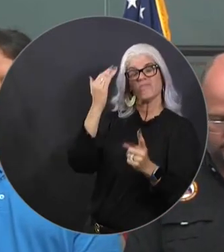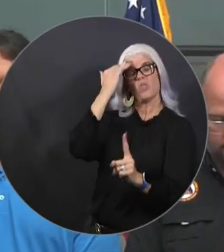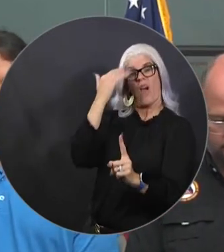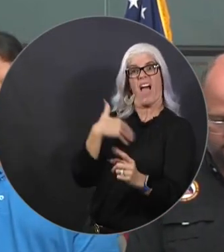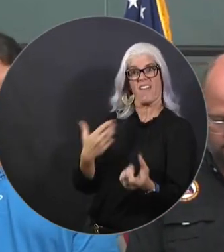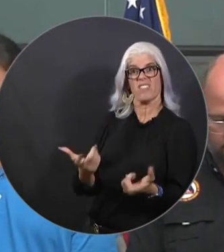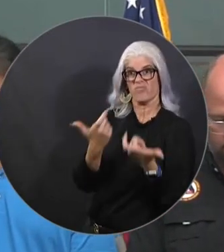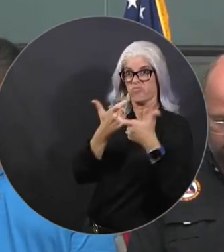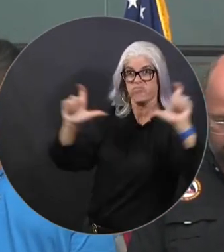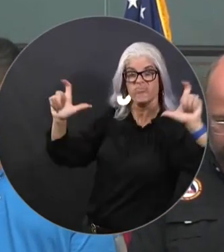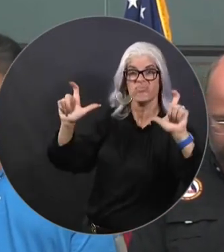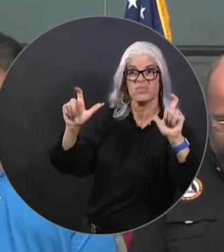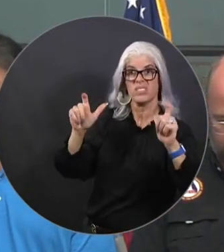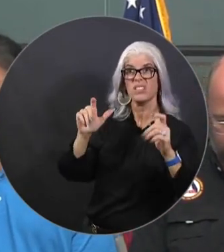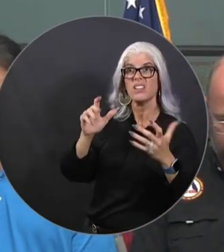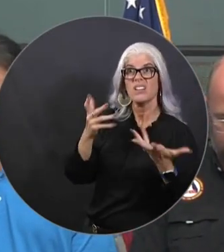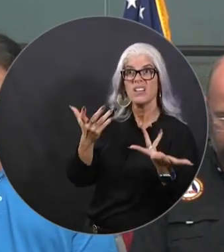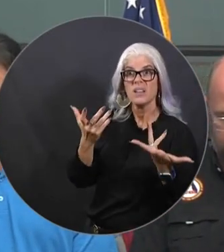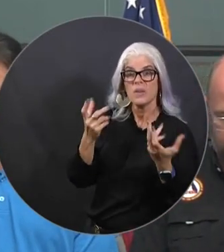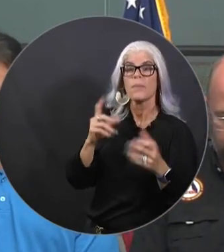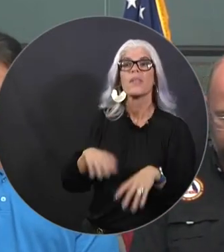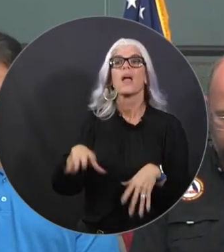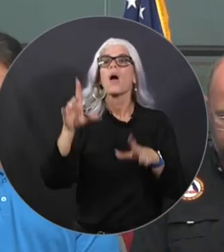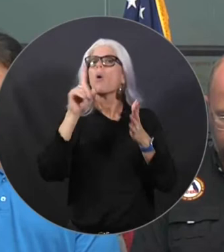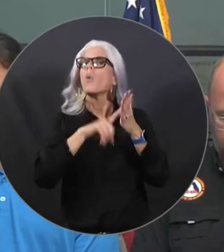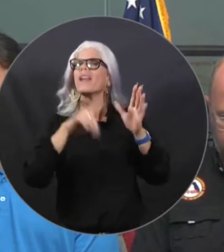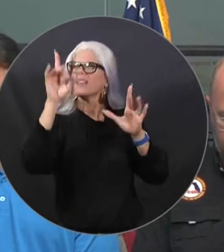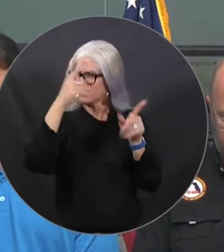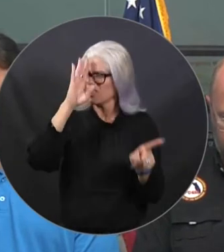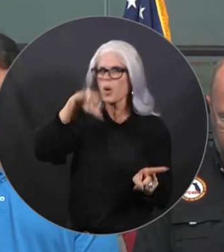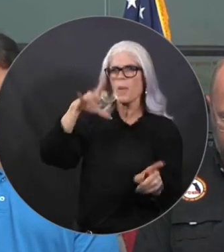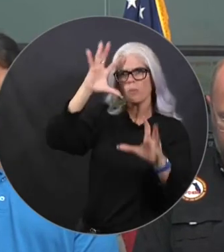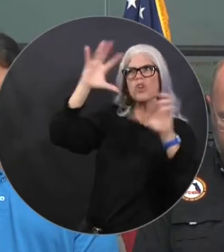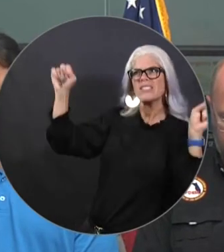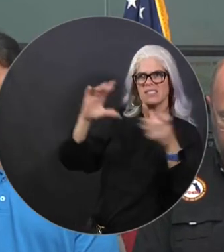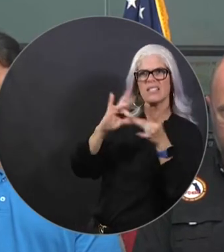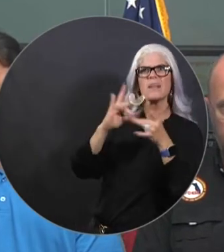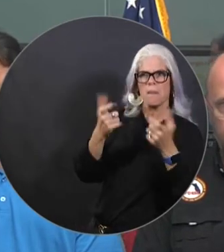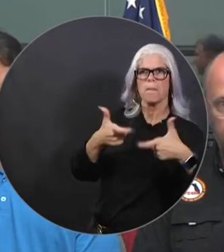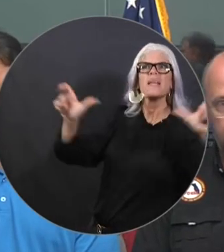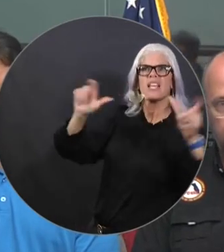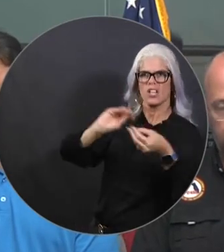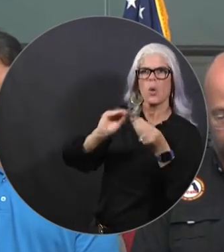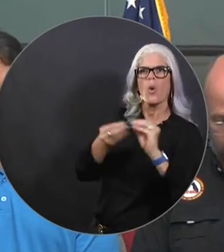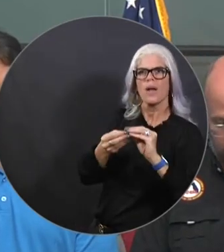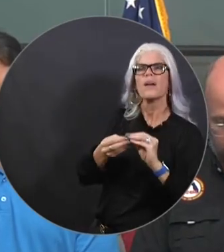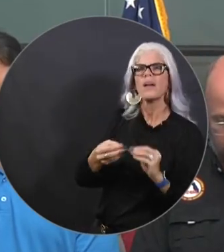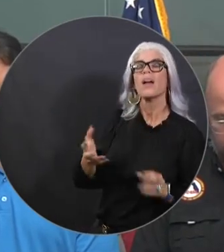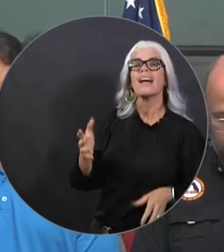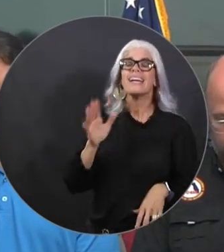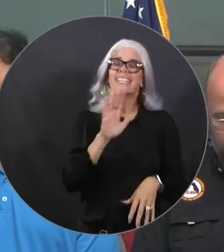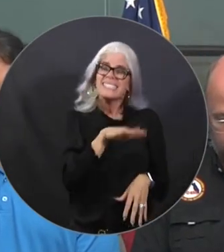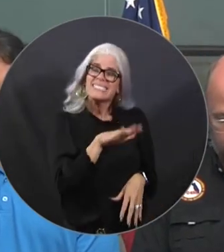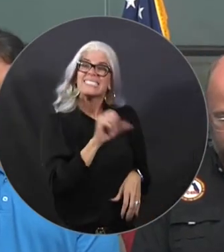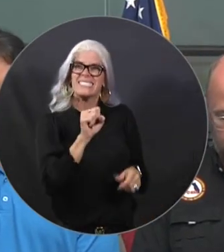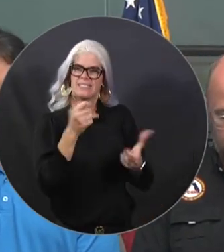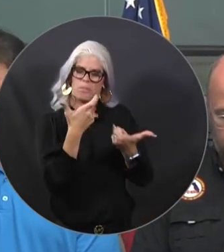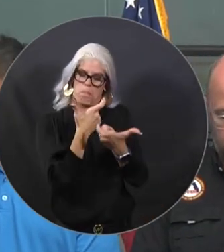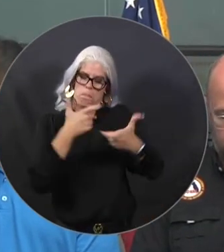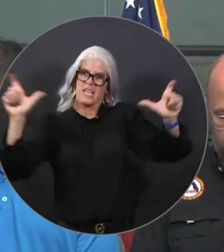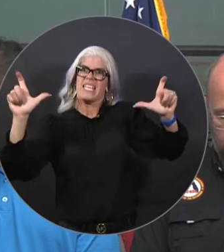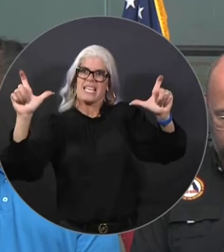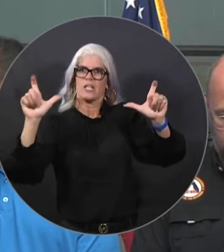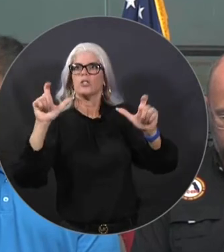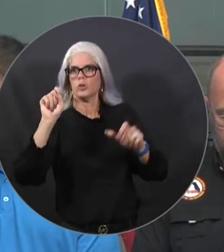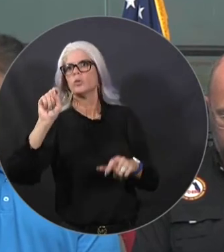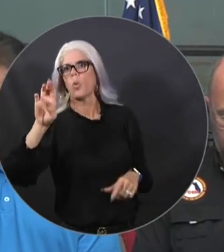today? Well, I mean, I think it's a massive storm. I mean, I think we anticipate casualties. I think Kevin made a good point about how